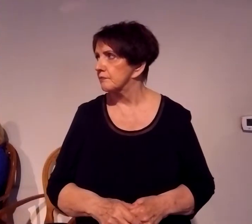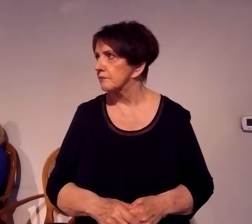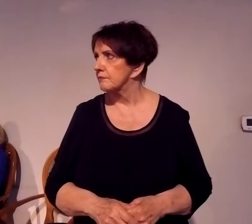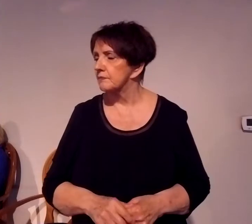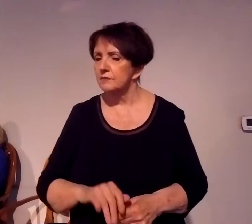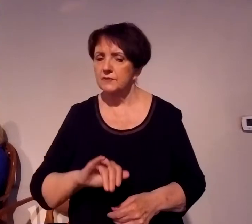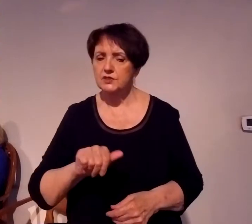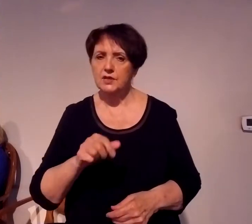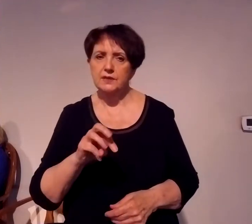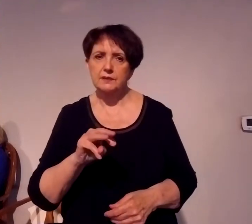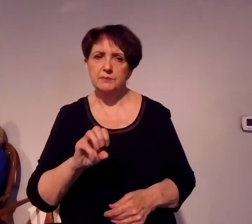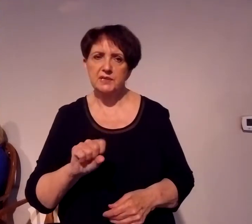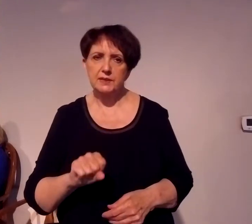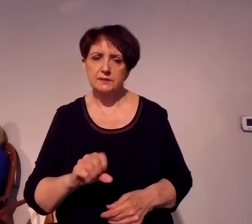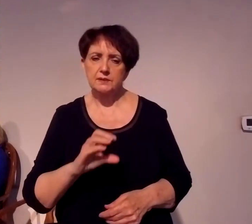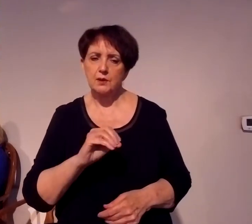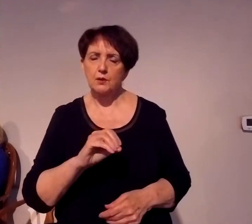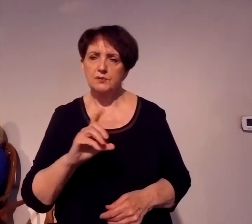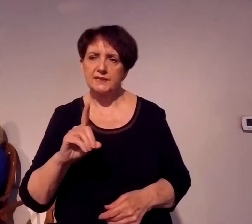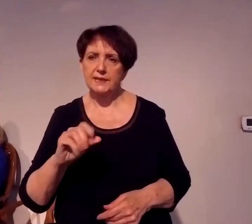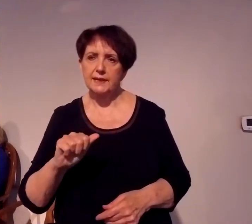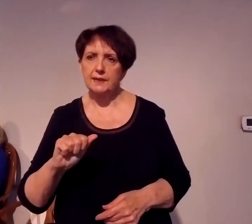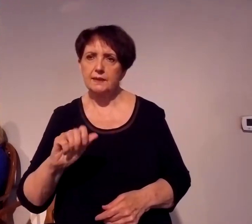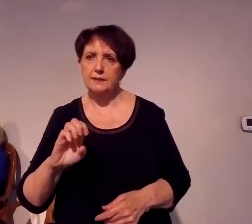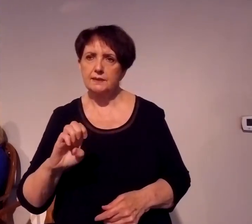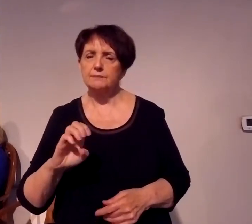James O'Day, he writes this.